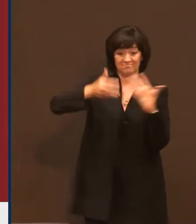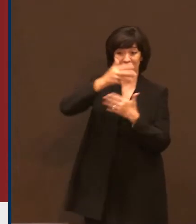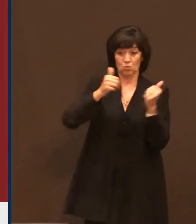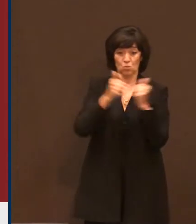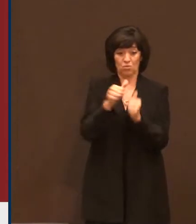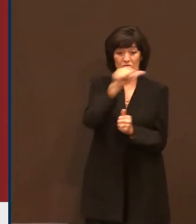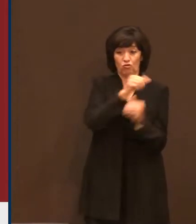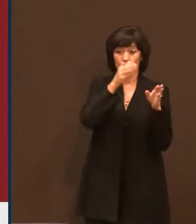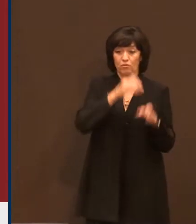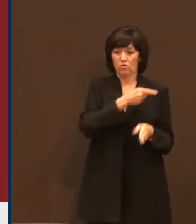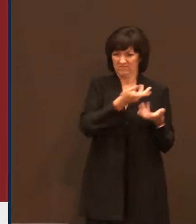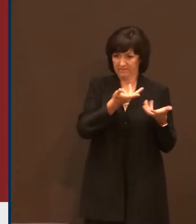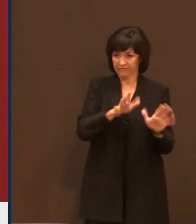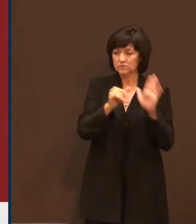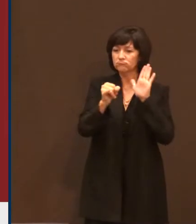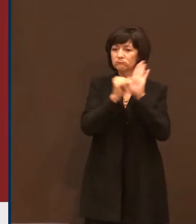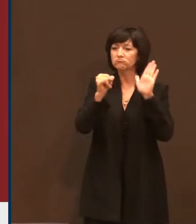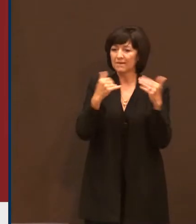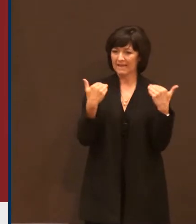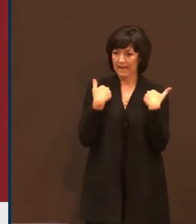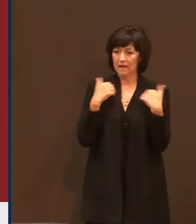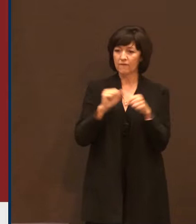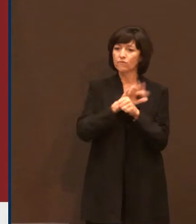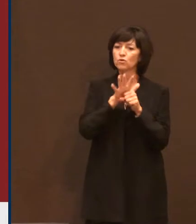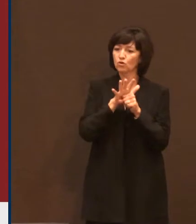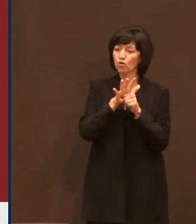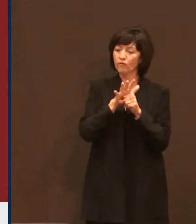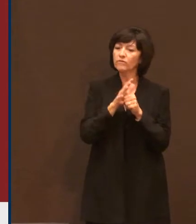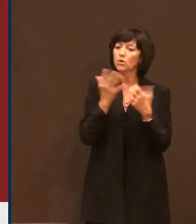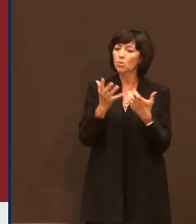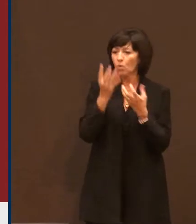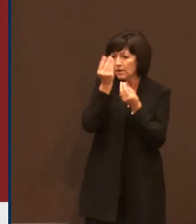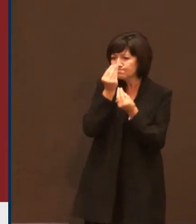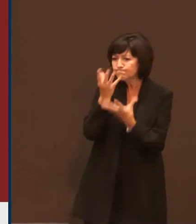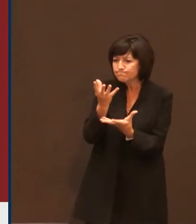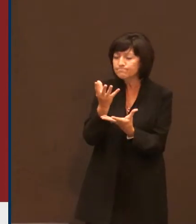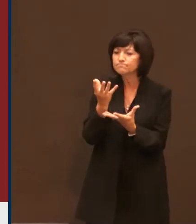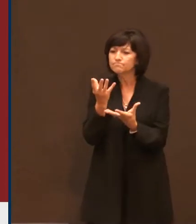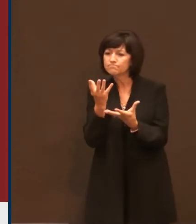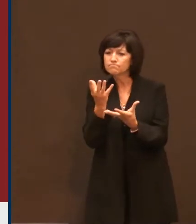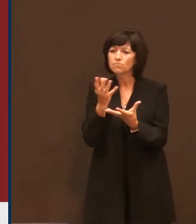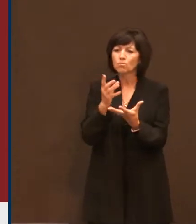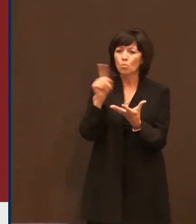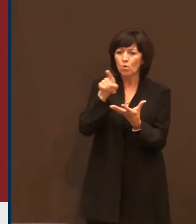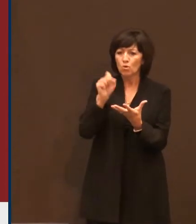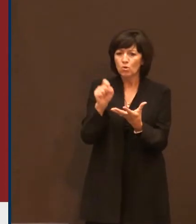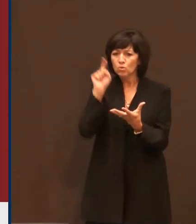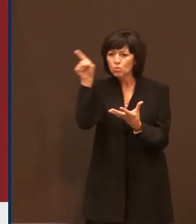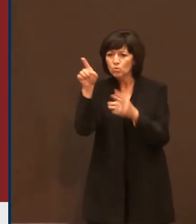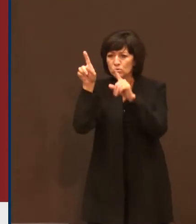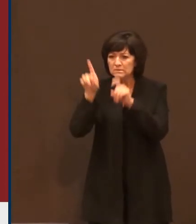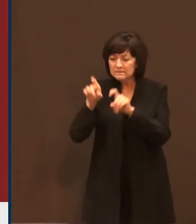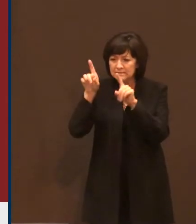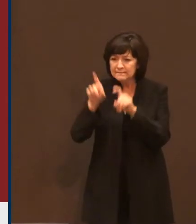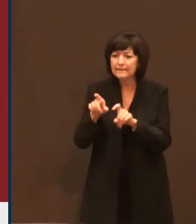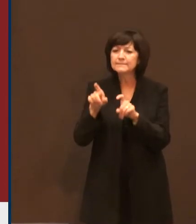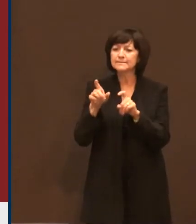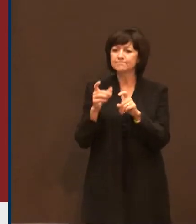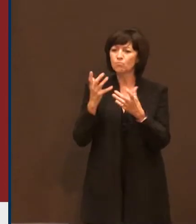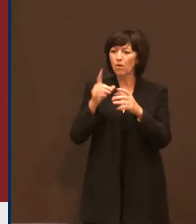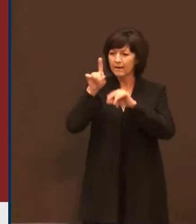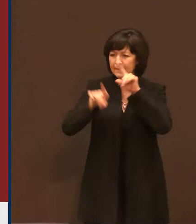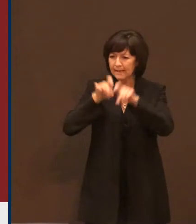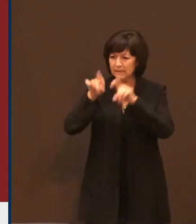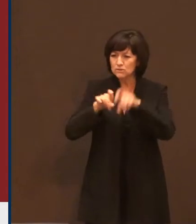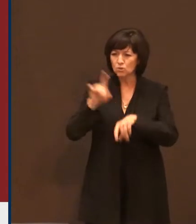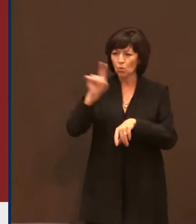themselves. Also good information about where they might have caught the virus in terms of that interview, whether it's